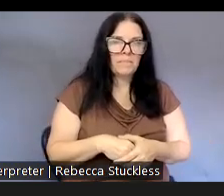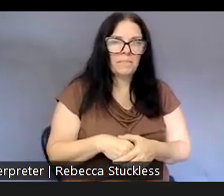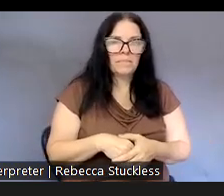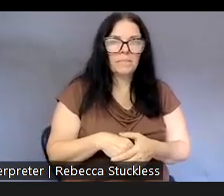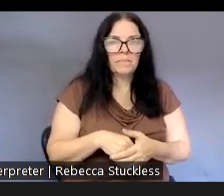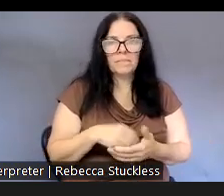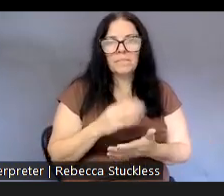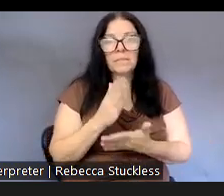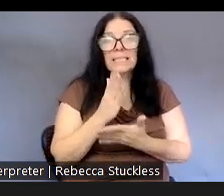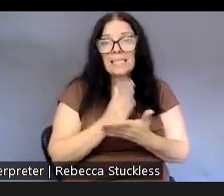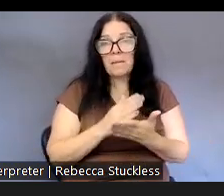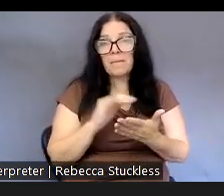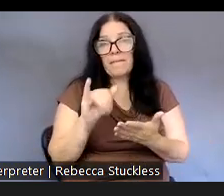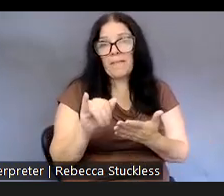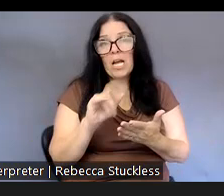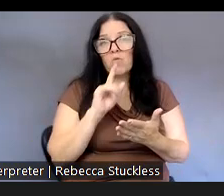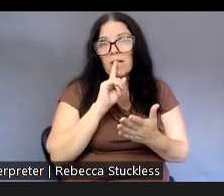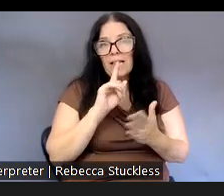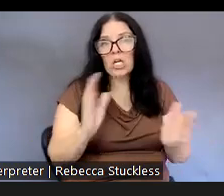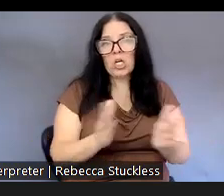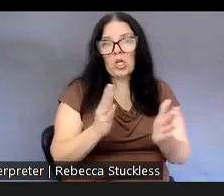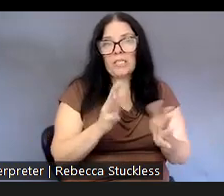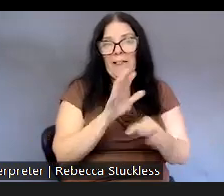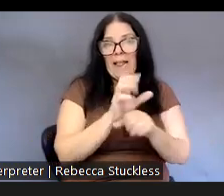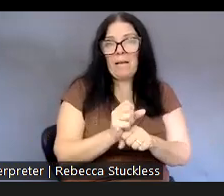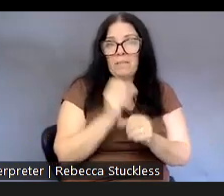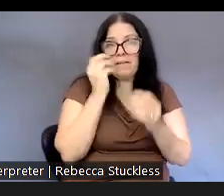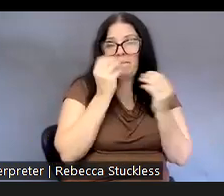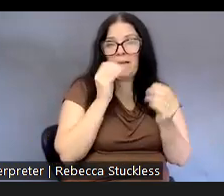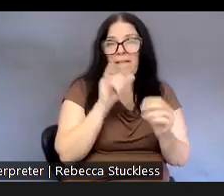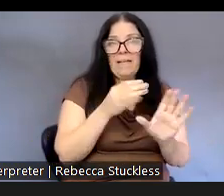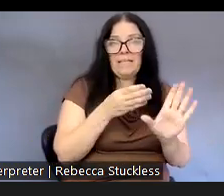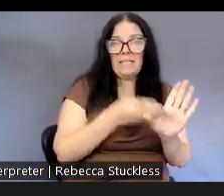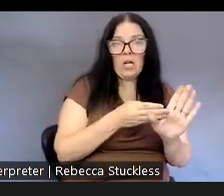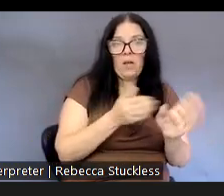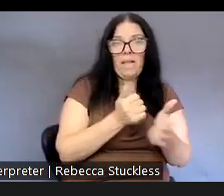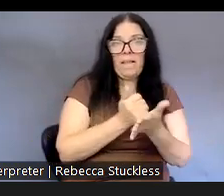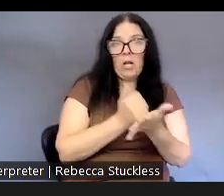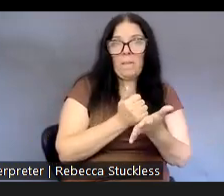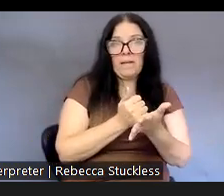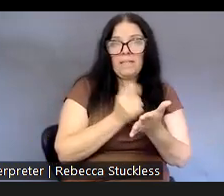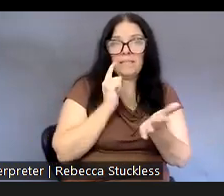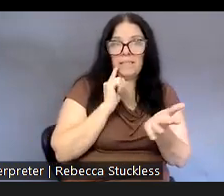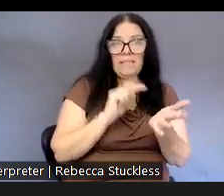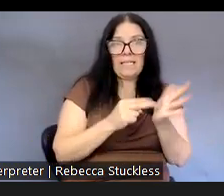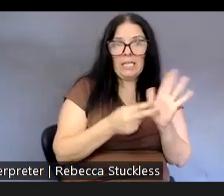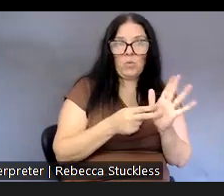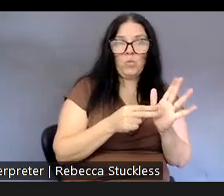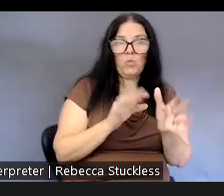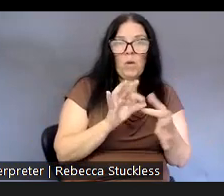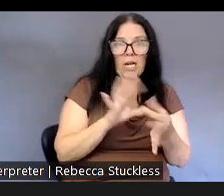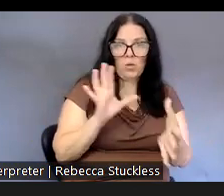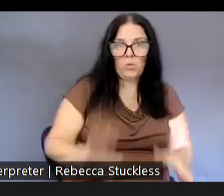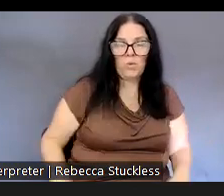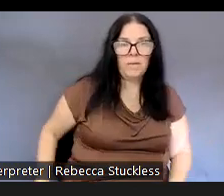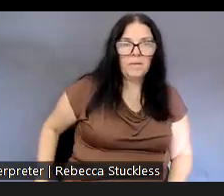aspects of it encourage the very habits of mind that psychotherapy is intended to undo.